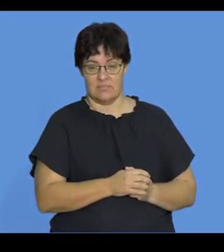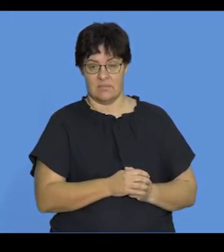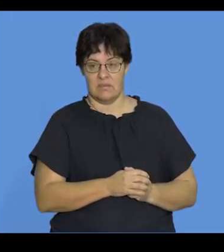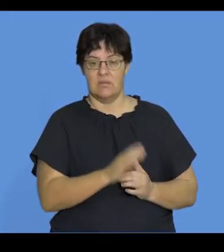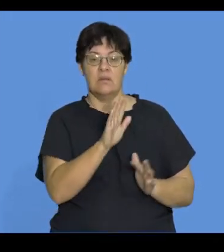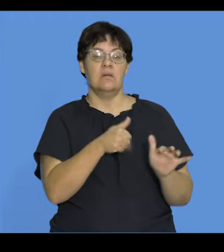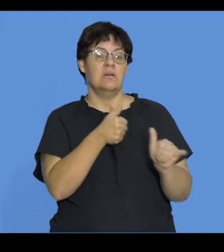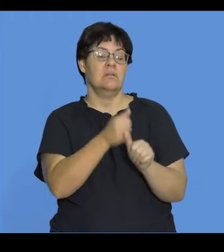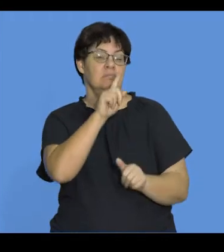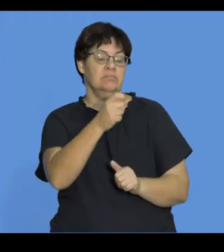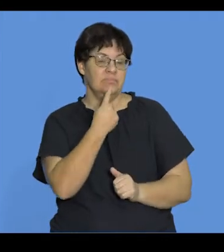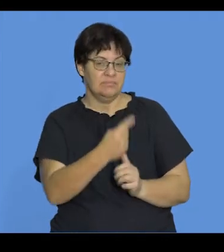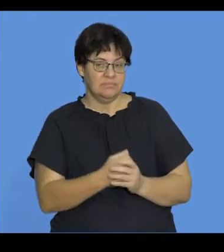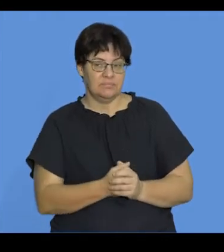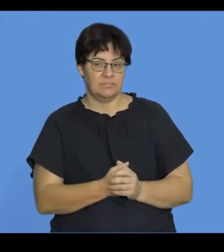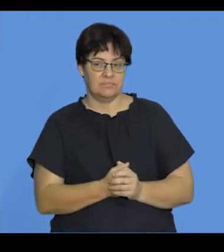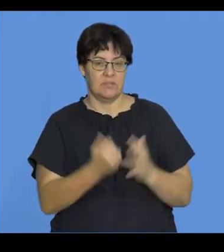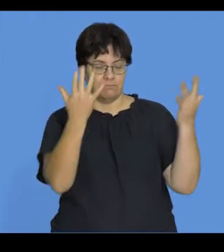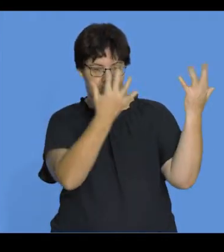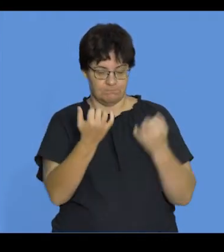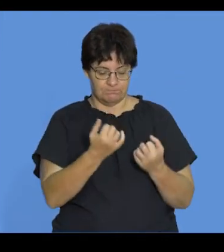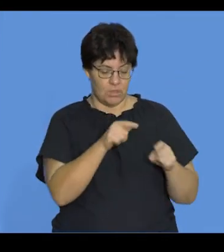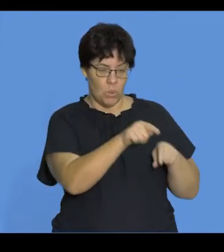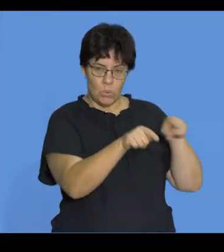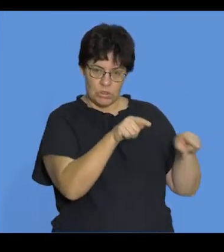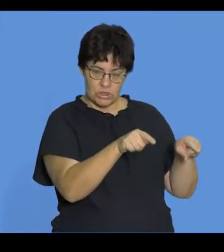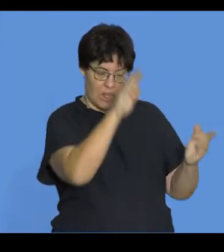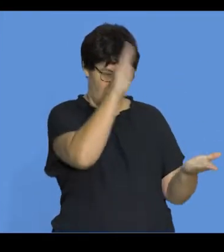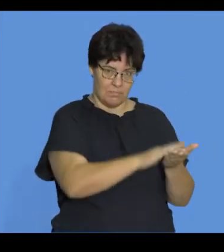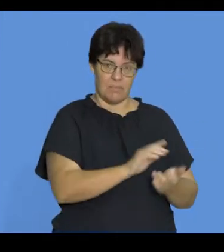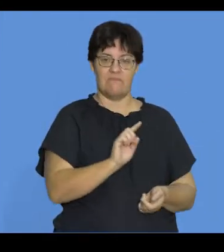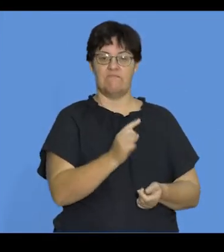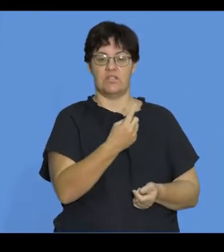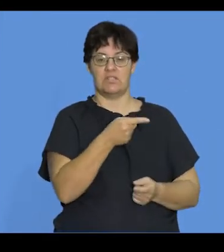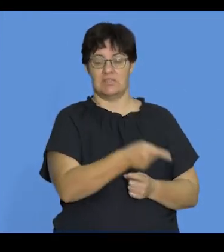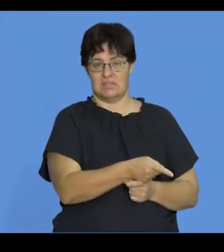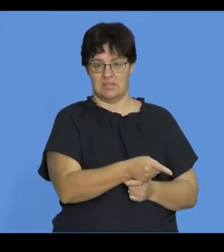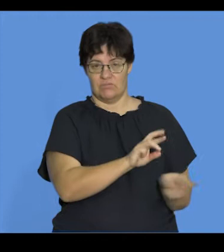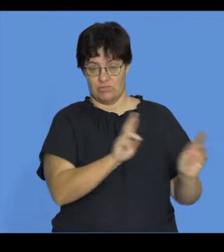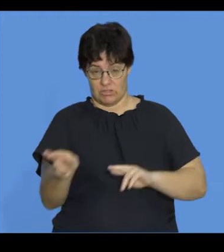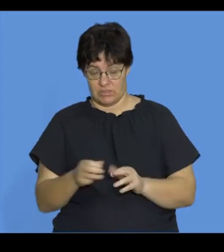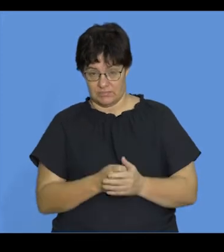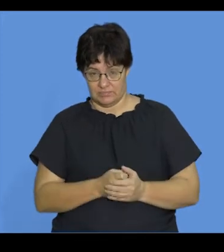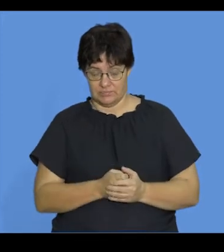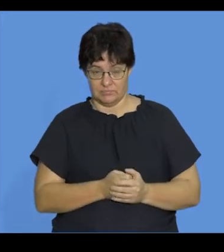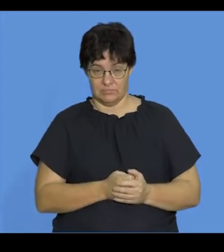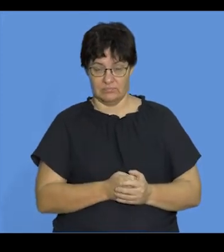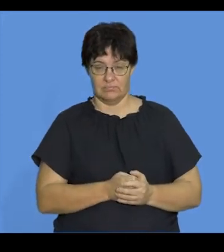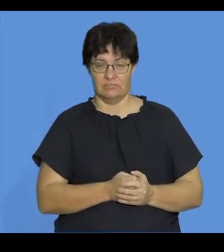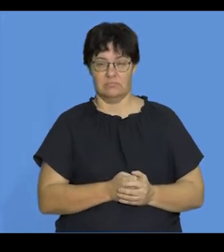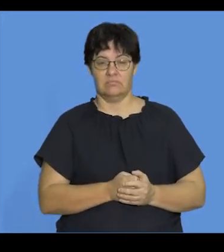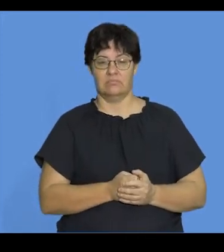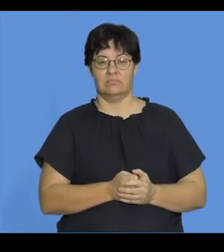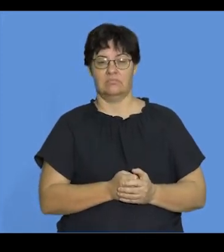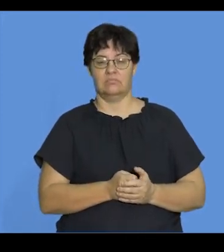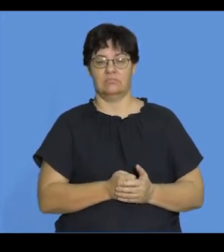question says, calculate which of the reactants will be used up in the reaction, right? Okay, so the one